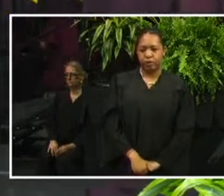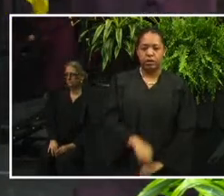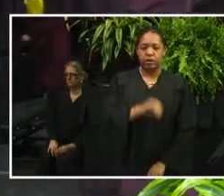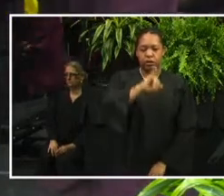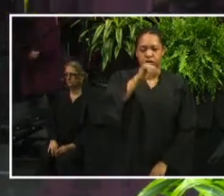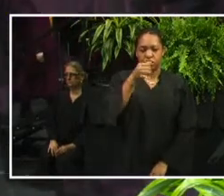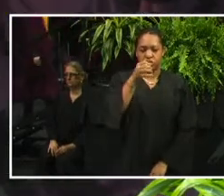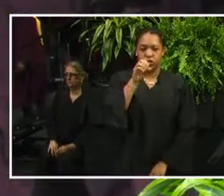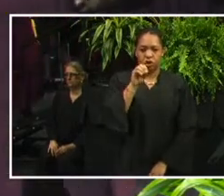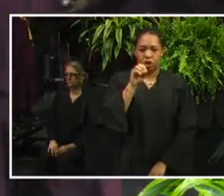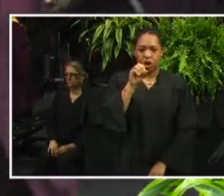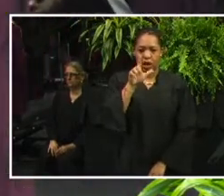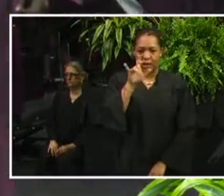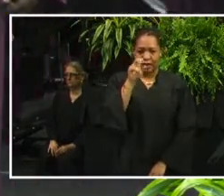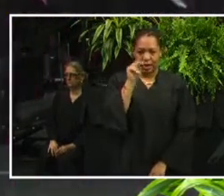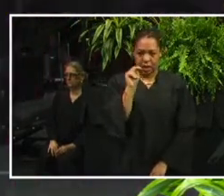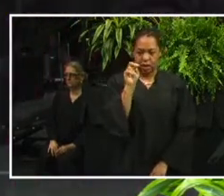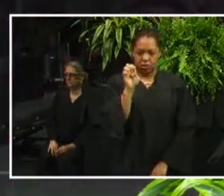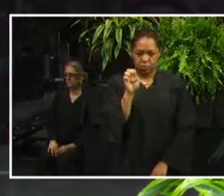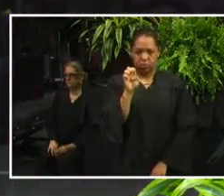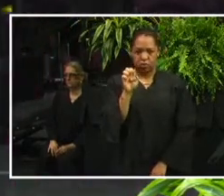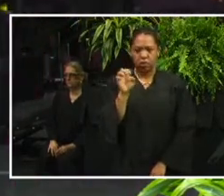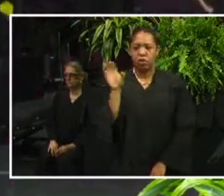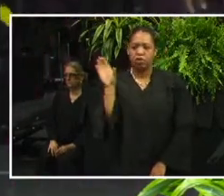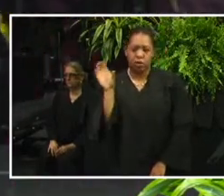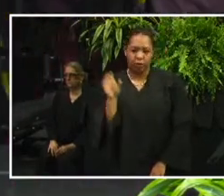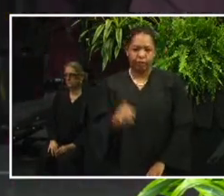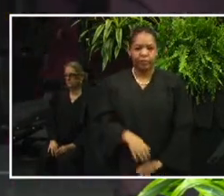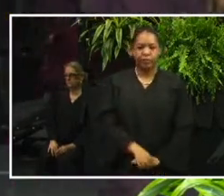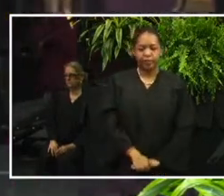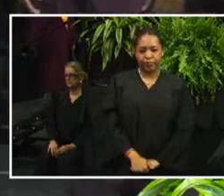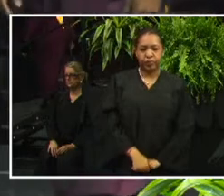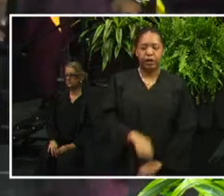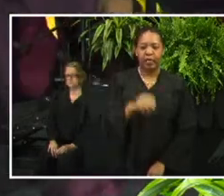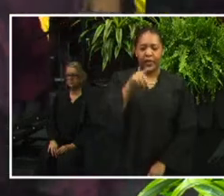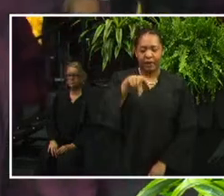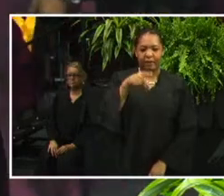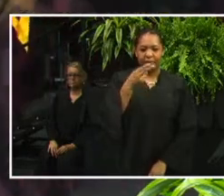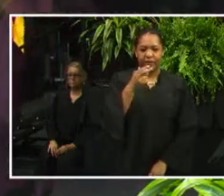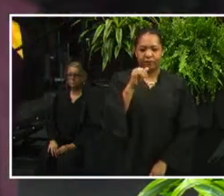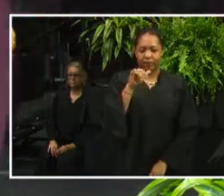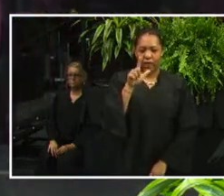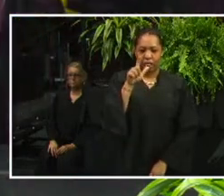Jalen Nariah Crawford. Philip Abanosh Day.